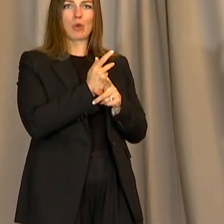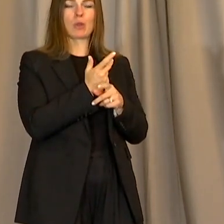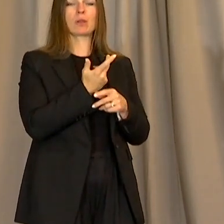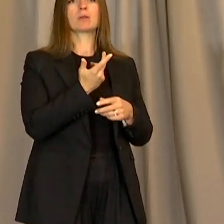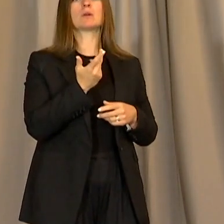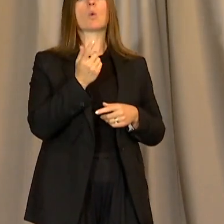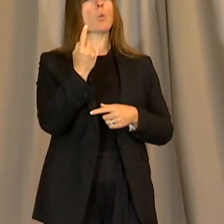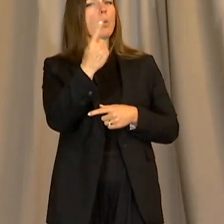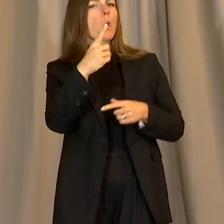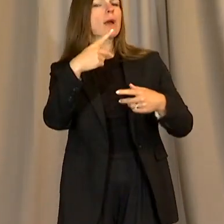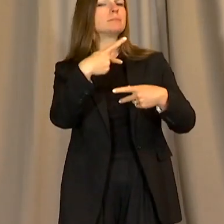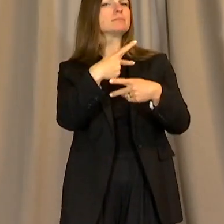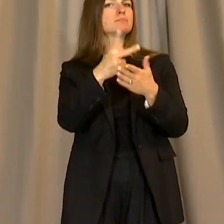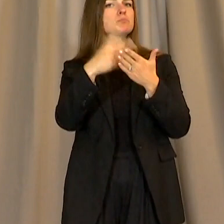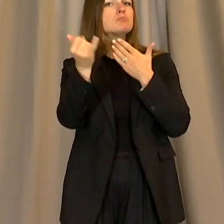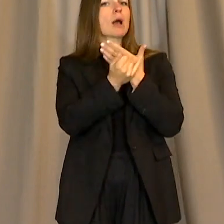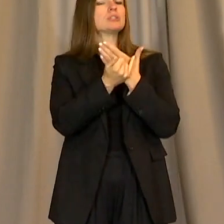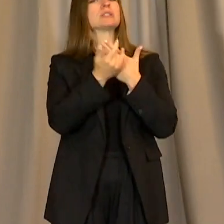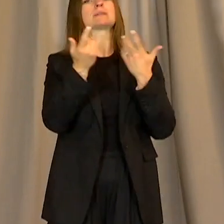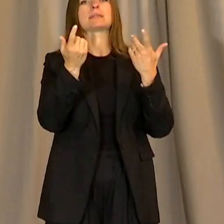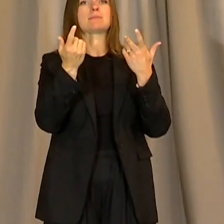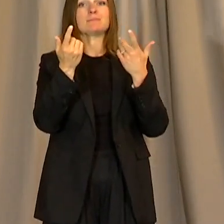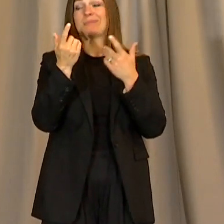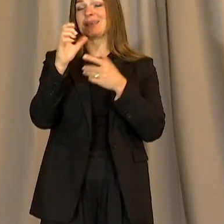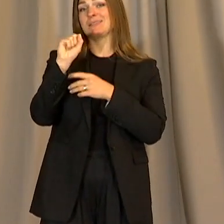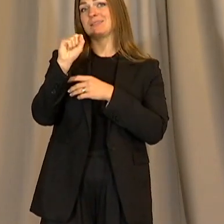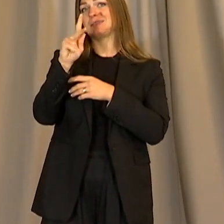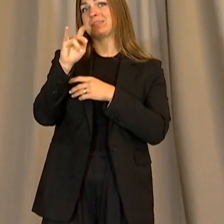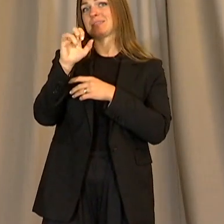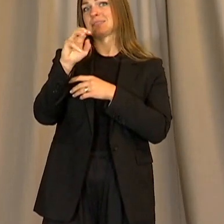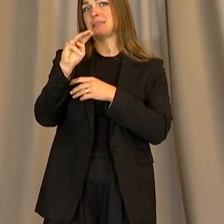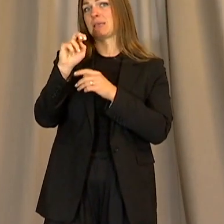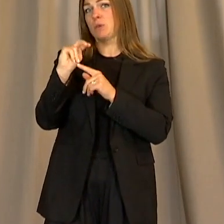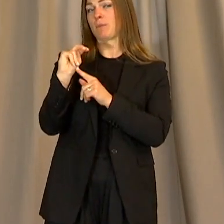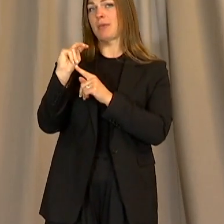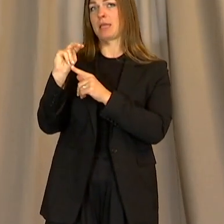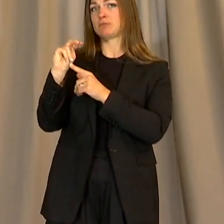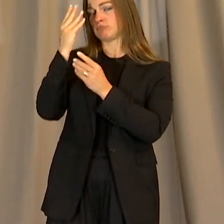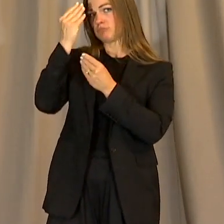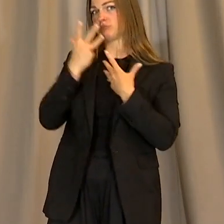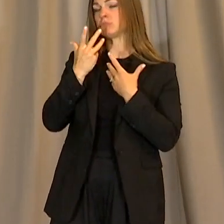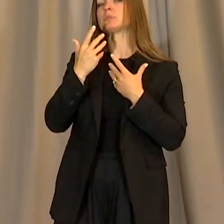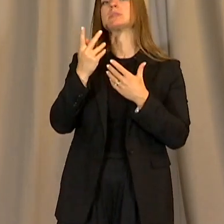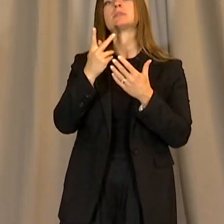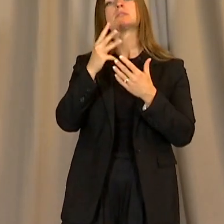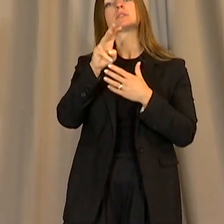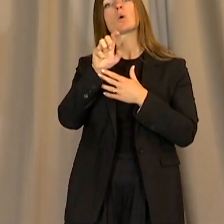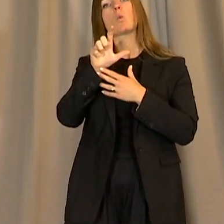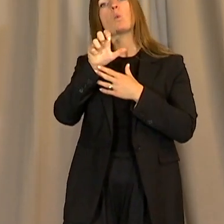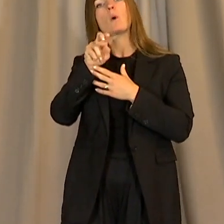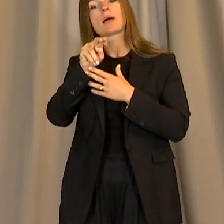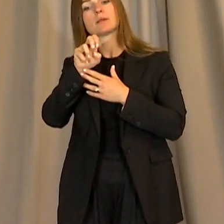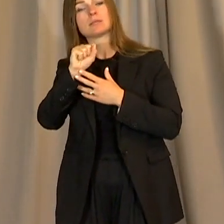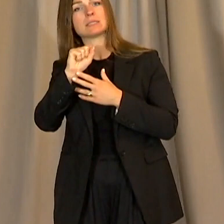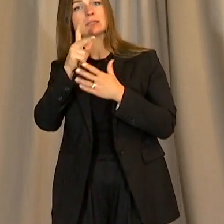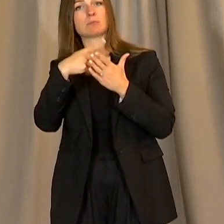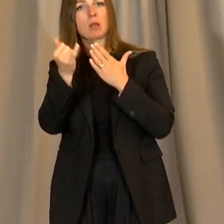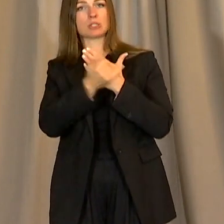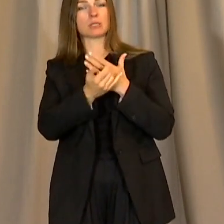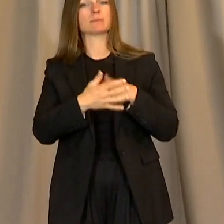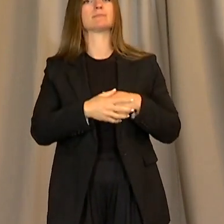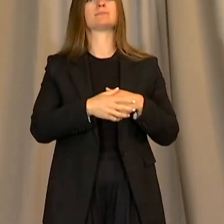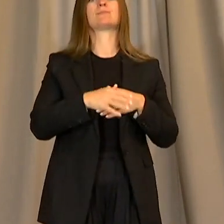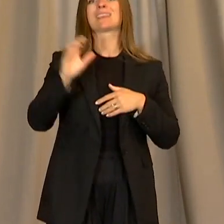this work, one of the projects that Skillman has funded for me is a wellness project where 10 black